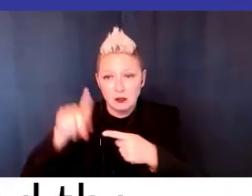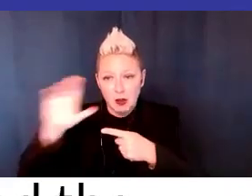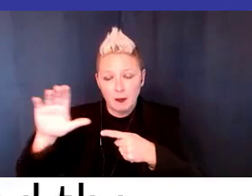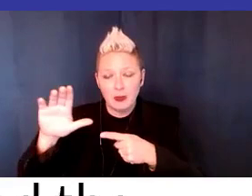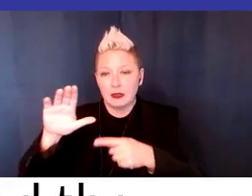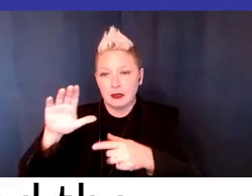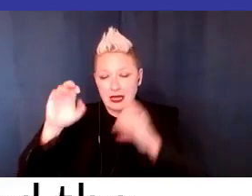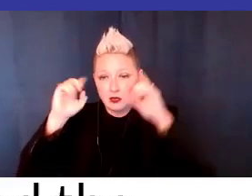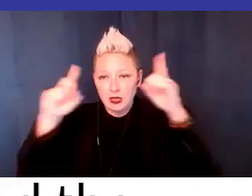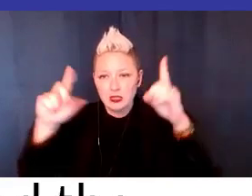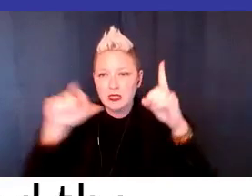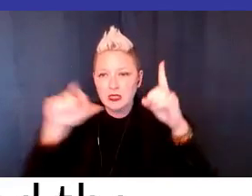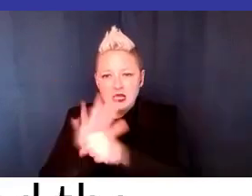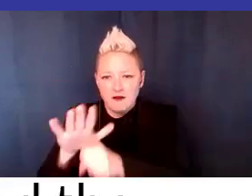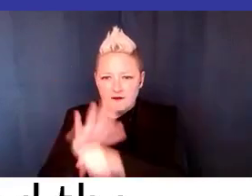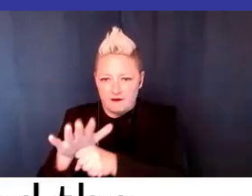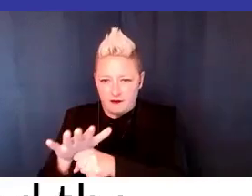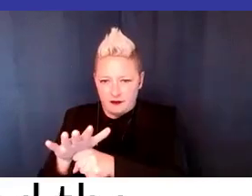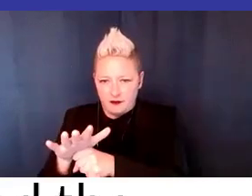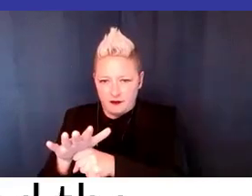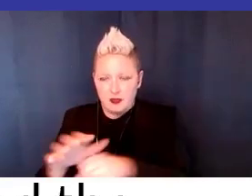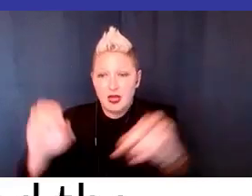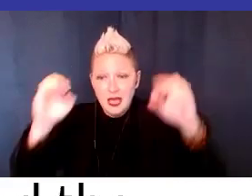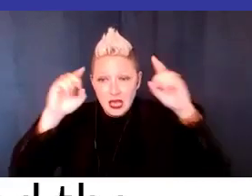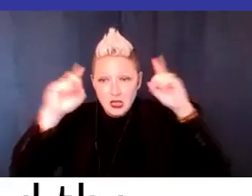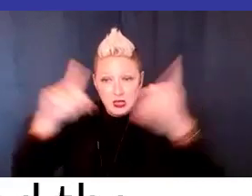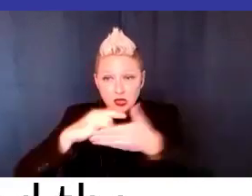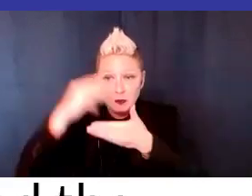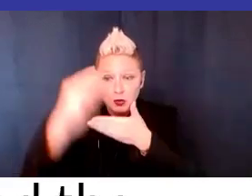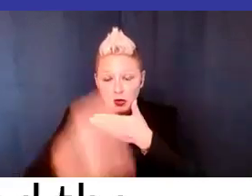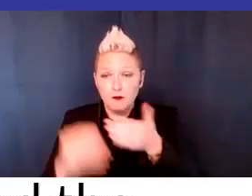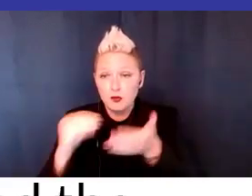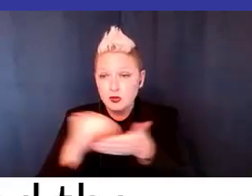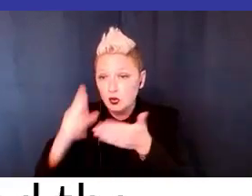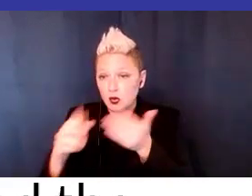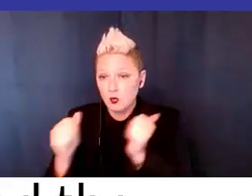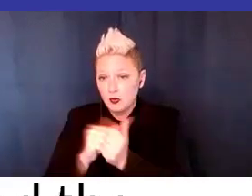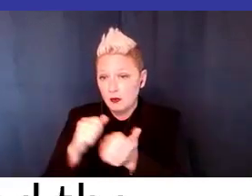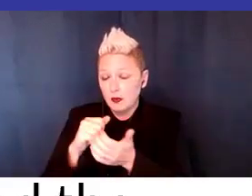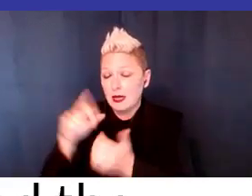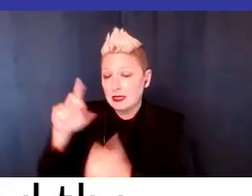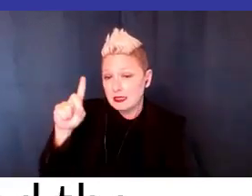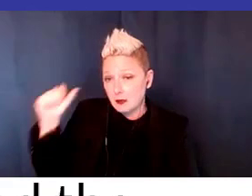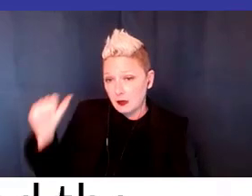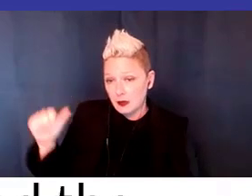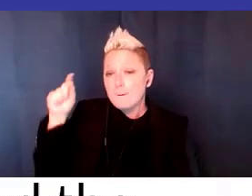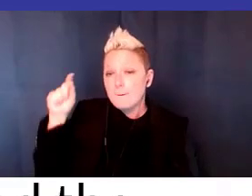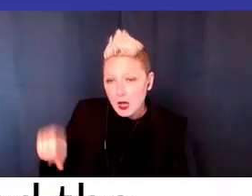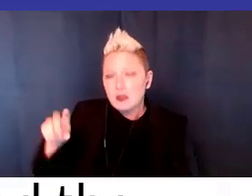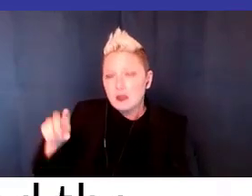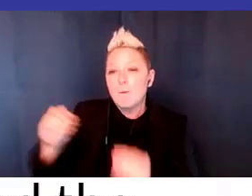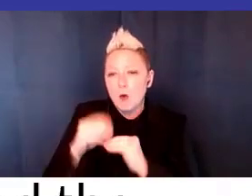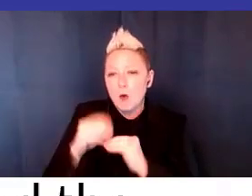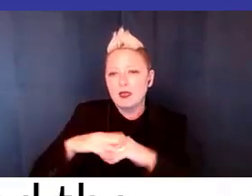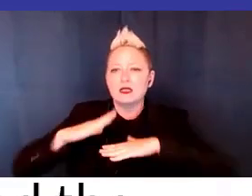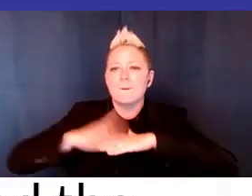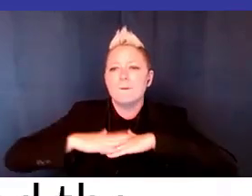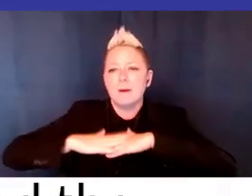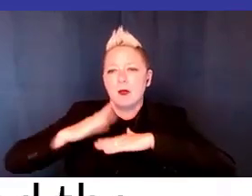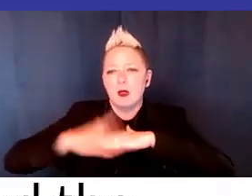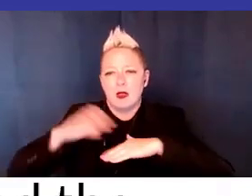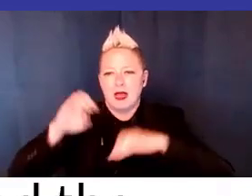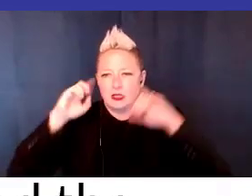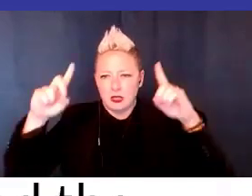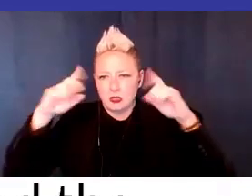enough. An educational program for a student with a disability must provide more than just minimal education